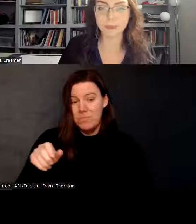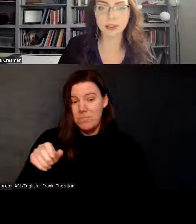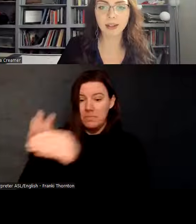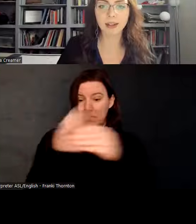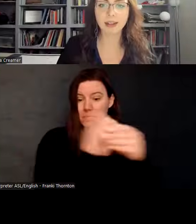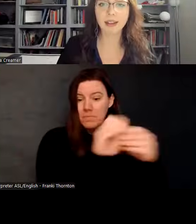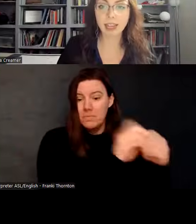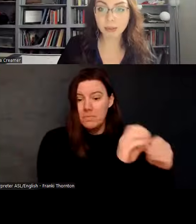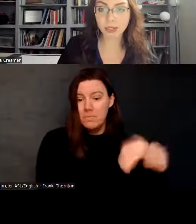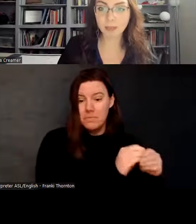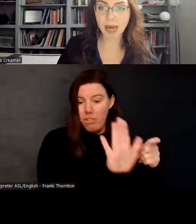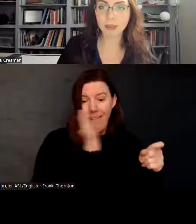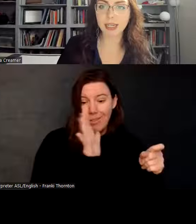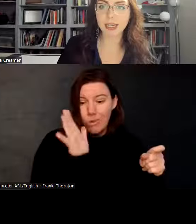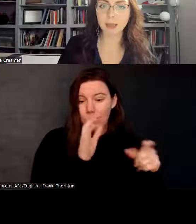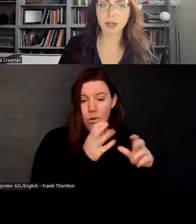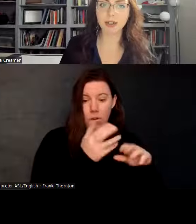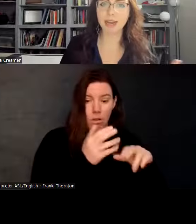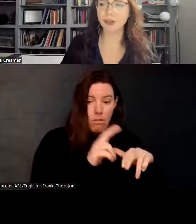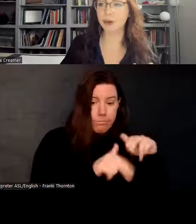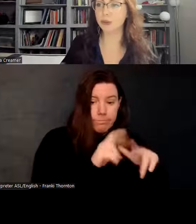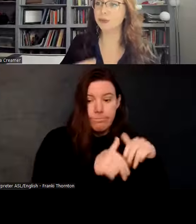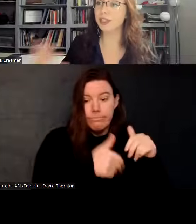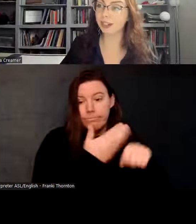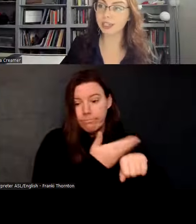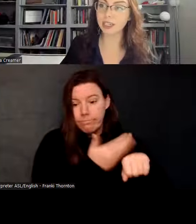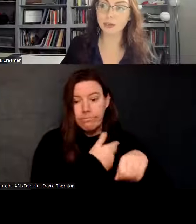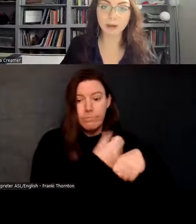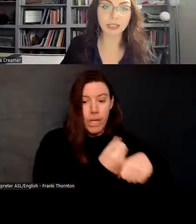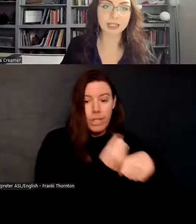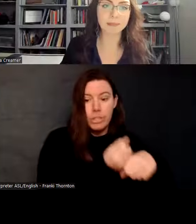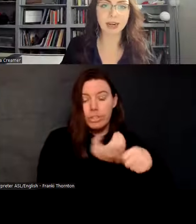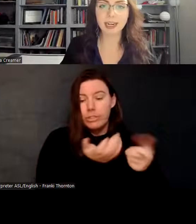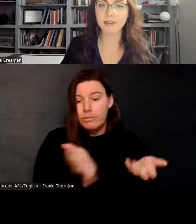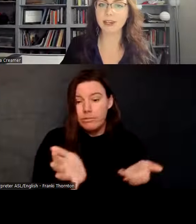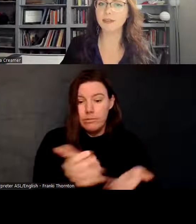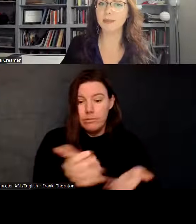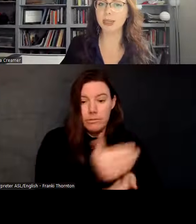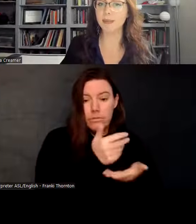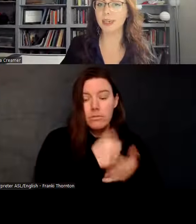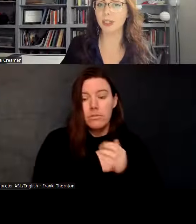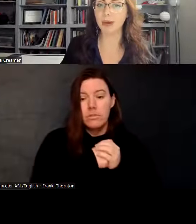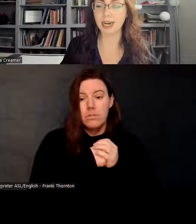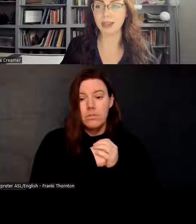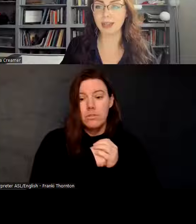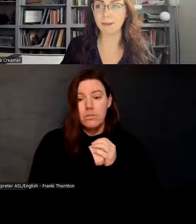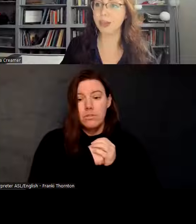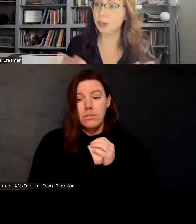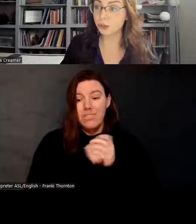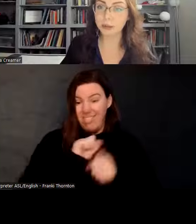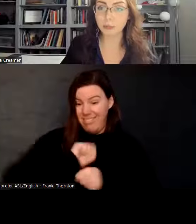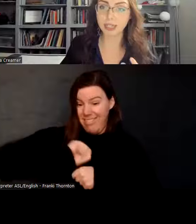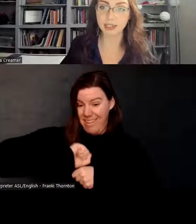collection. The laborers populating the productive agricultural villages surrounding this might have effectively been managed by